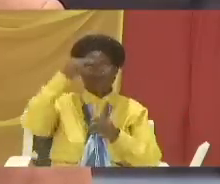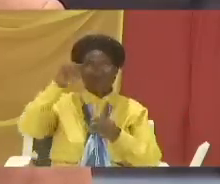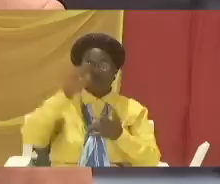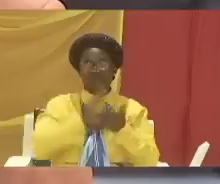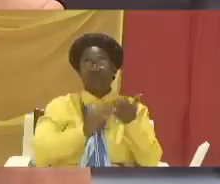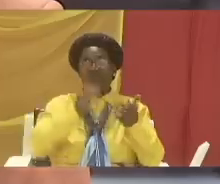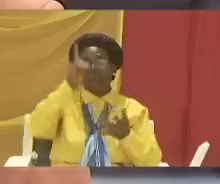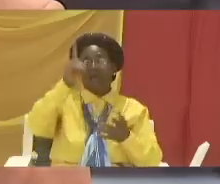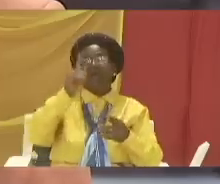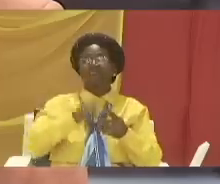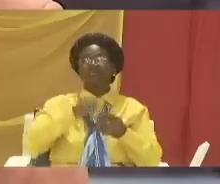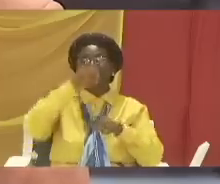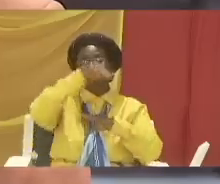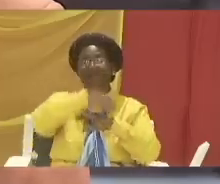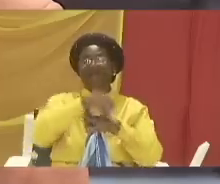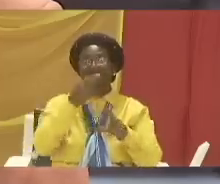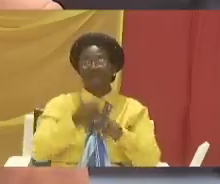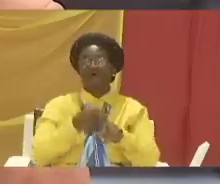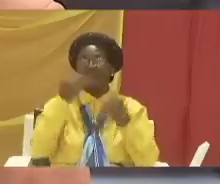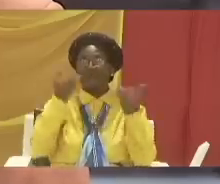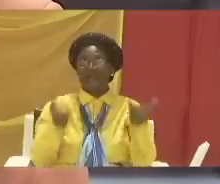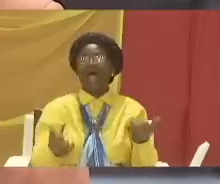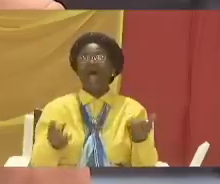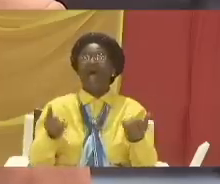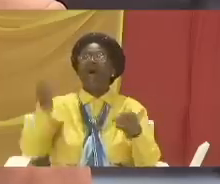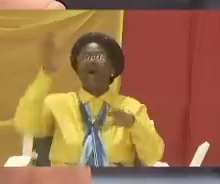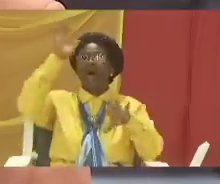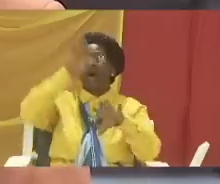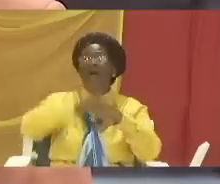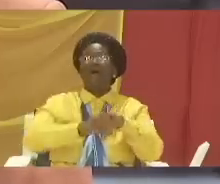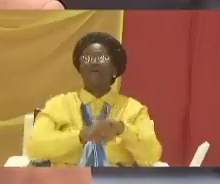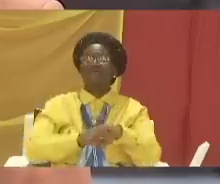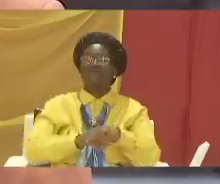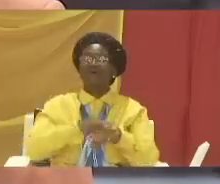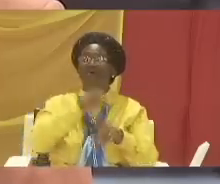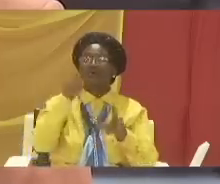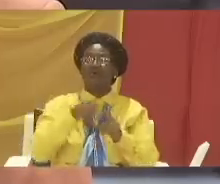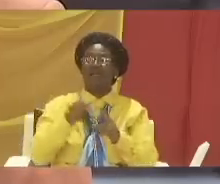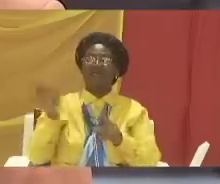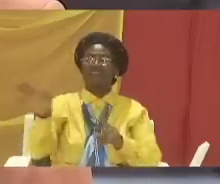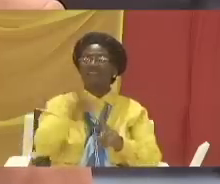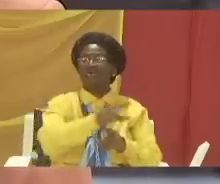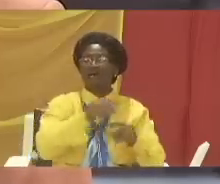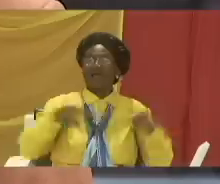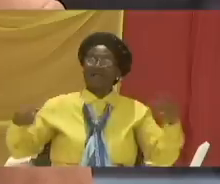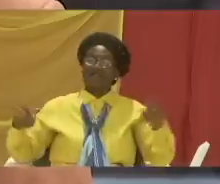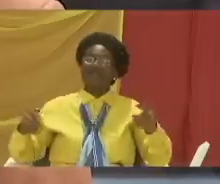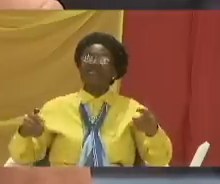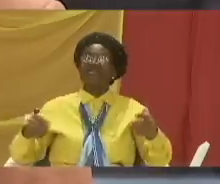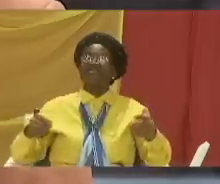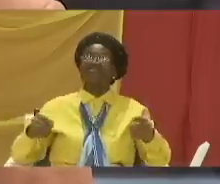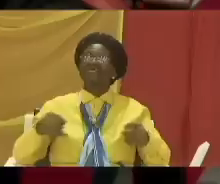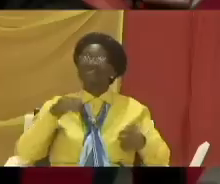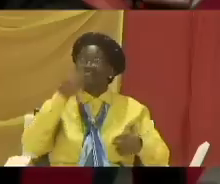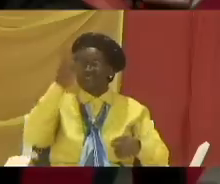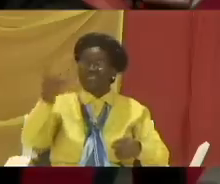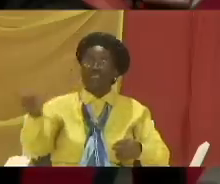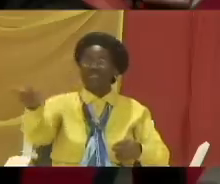from this moment onward, when your enemy see you coming, They will run.